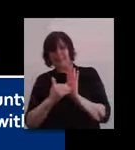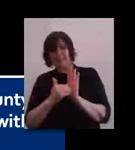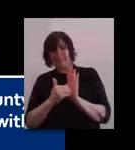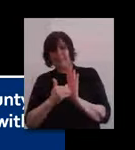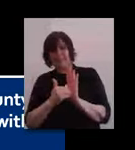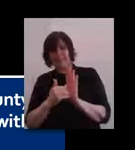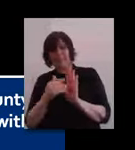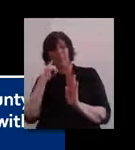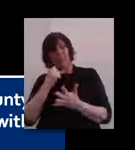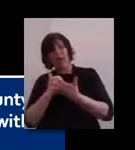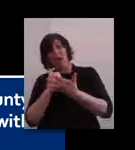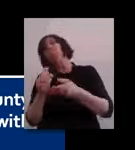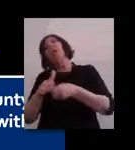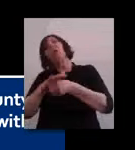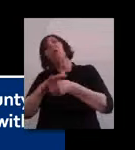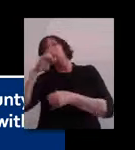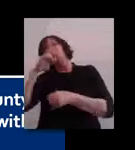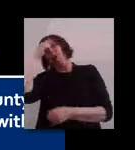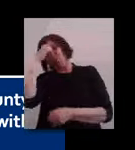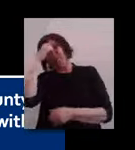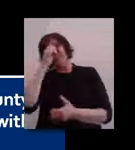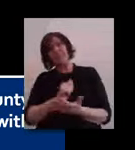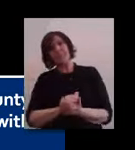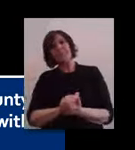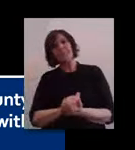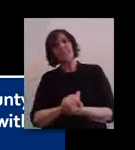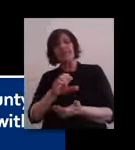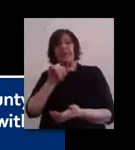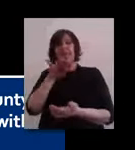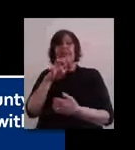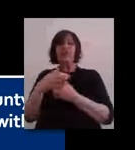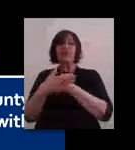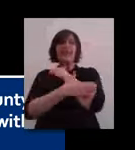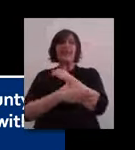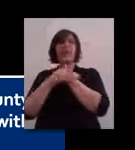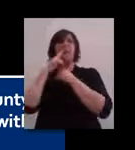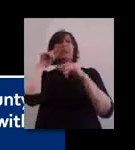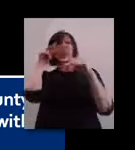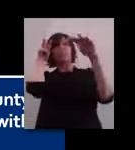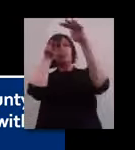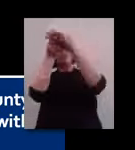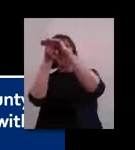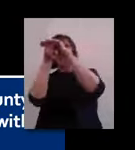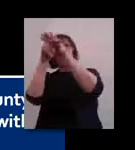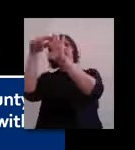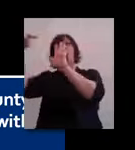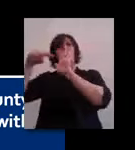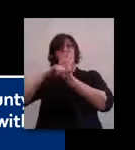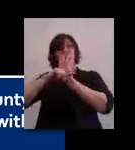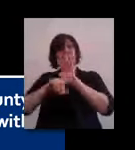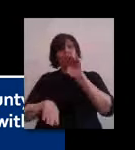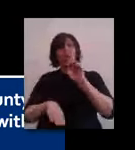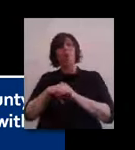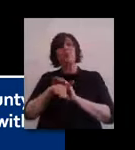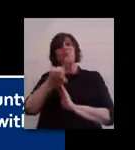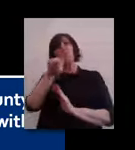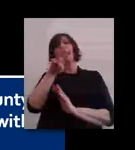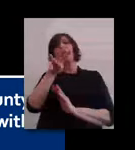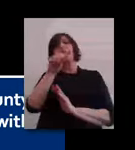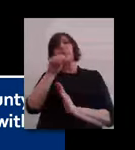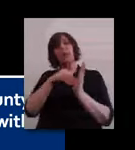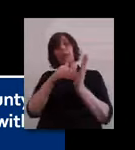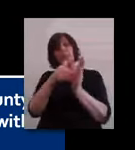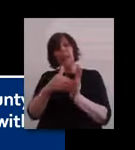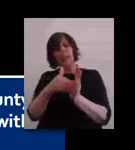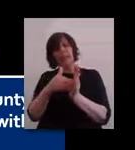governments alone. Erie County, as I said, is projecting a loss of potentially up to $140 million based on the most recent